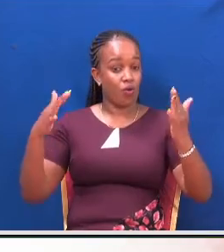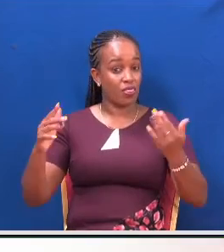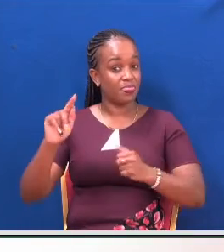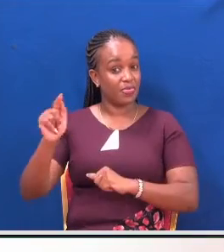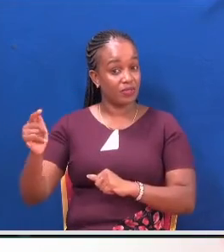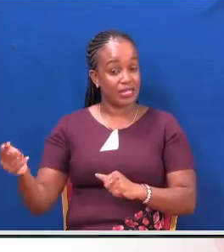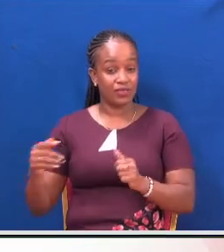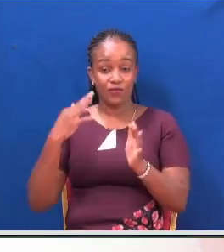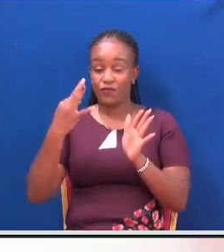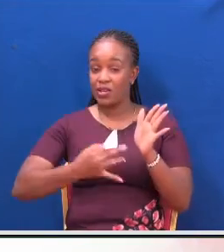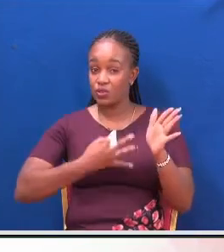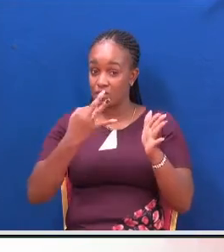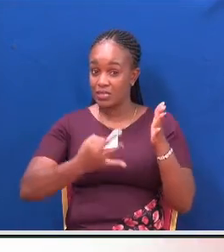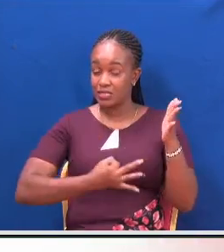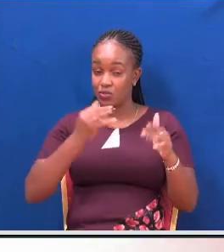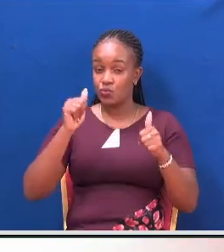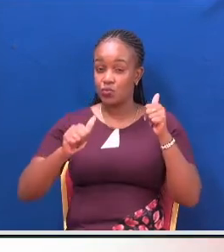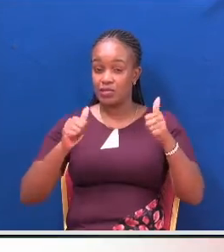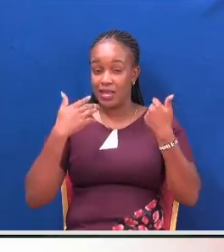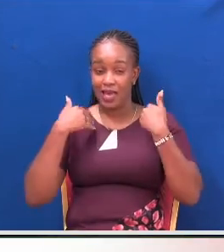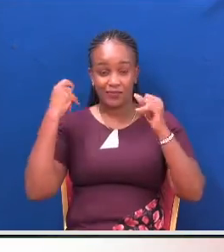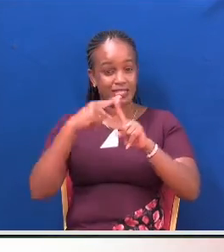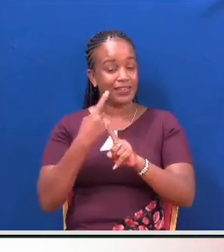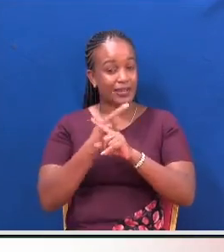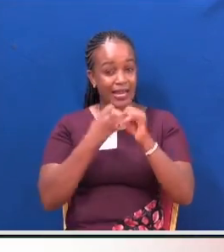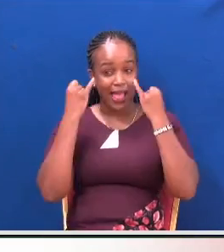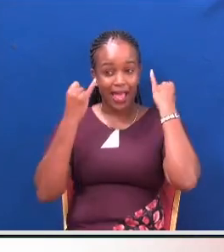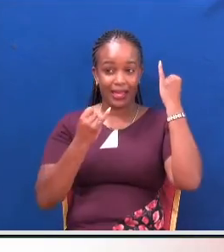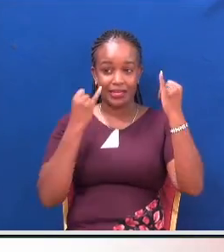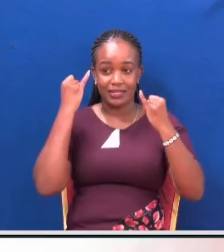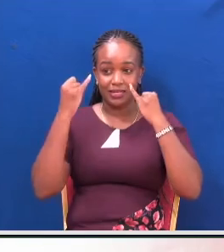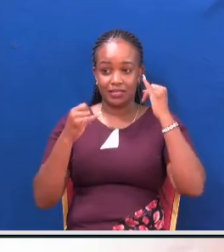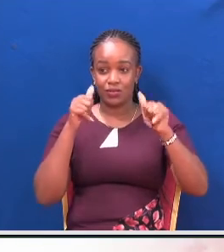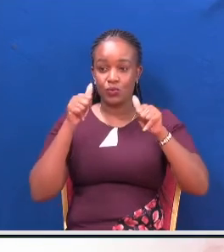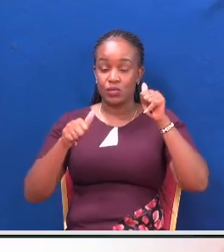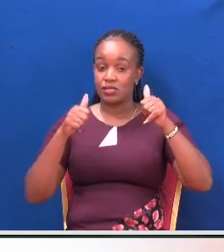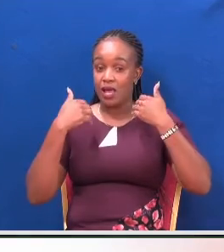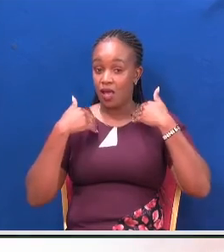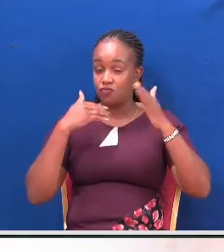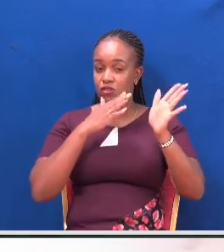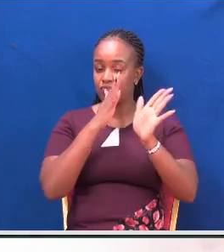of factories that have emanated from ideas that were crystallized in our space.